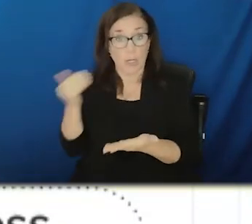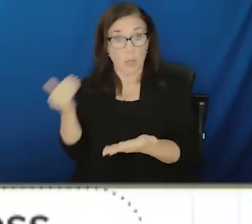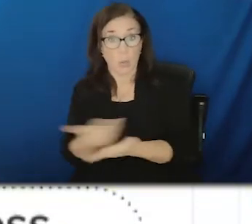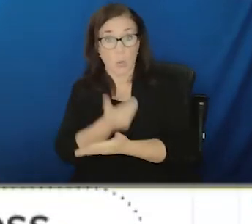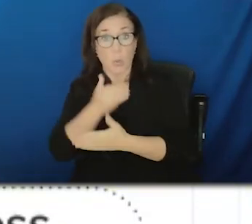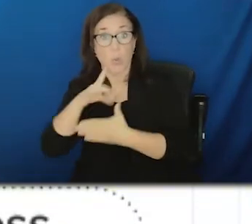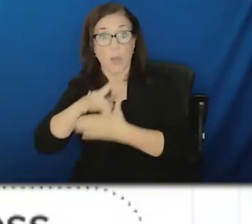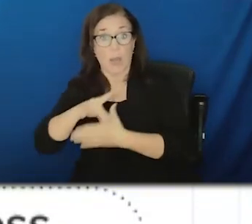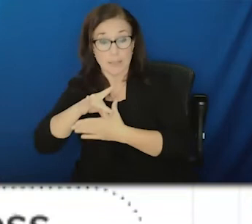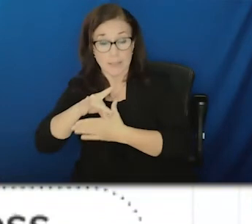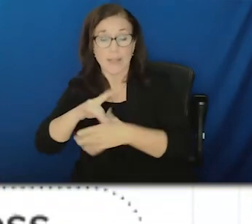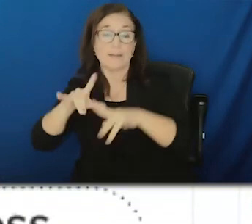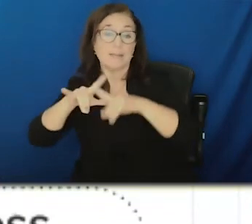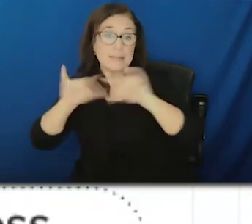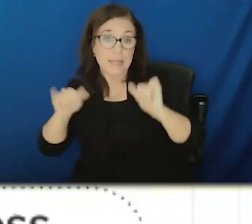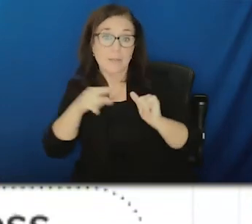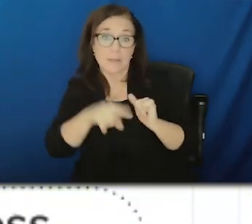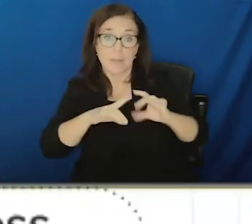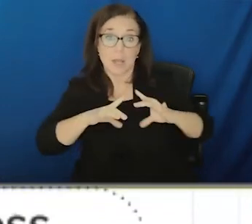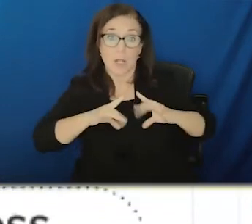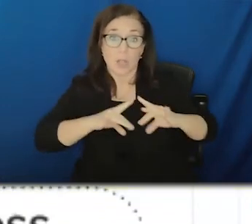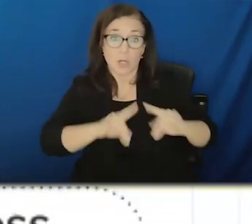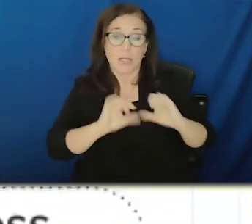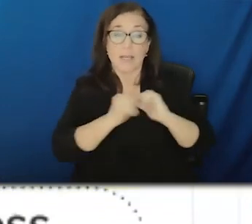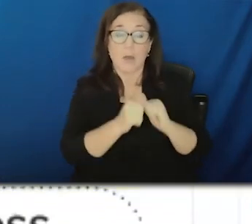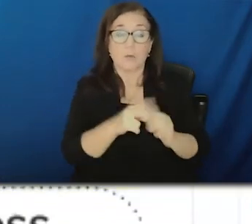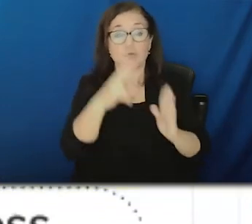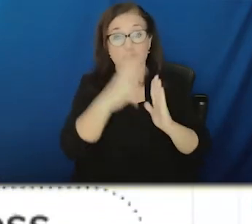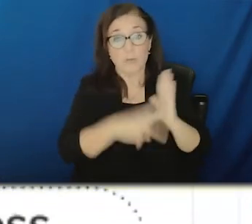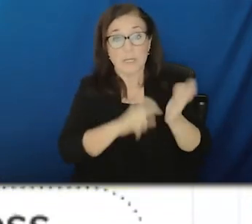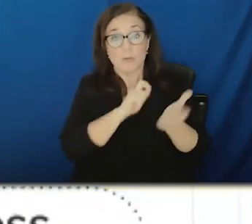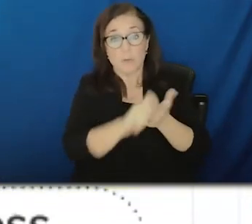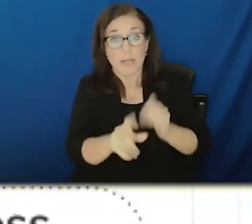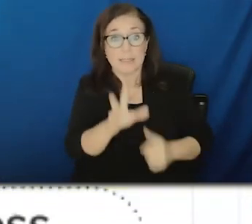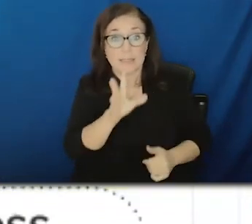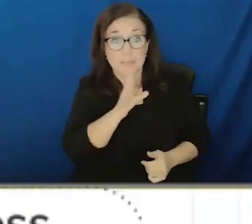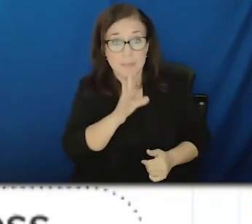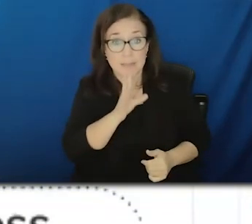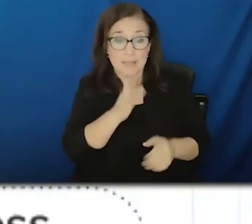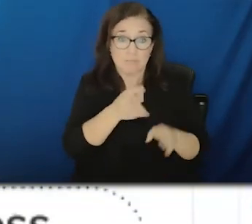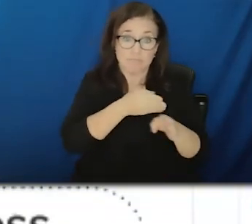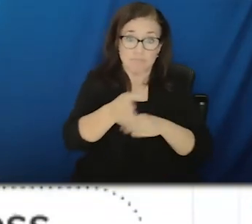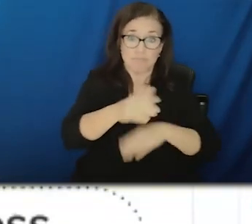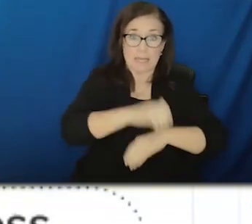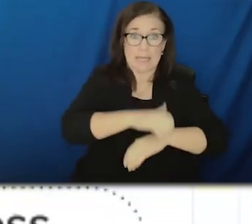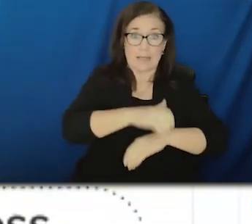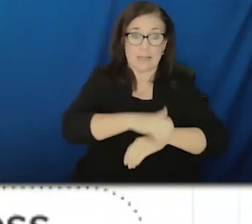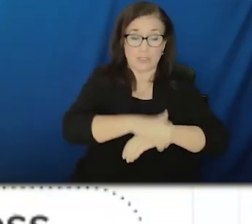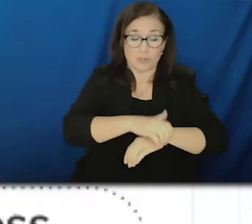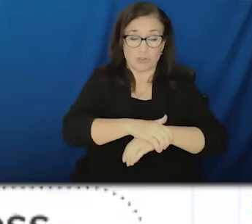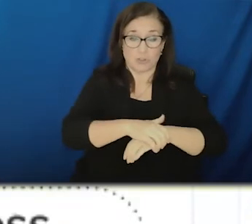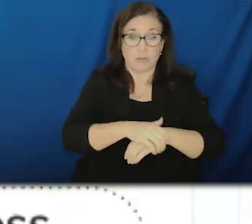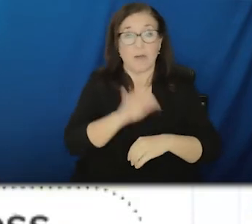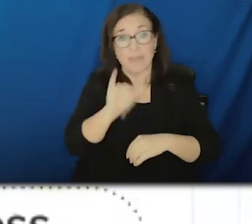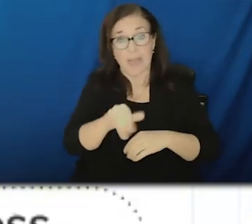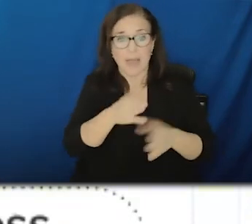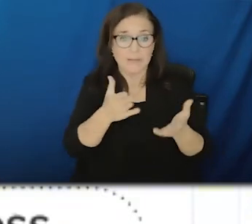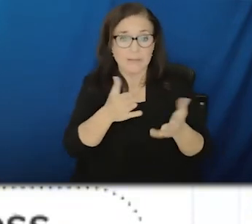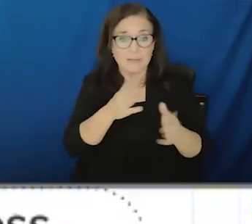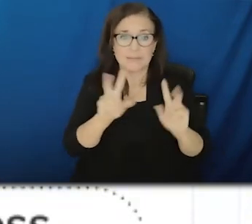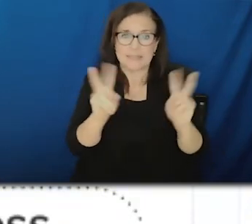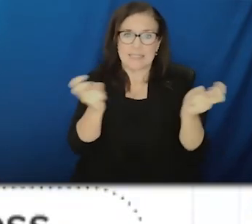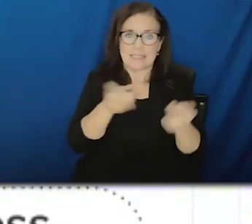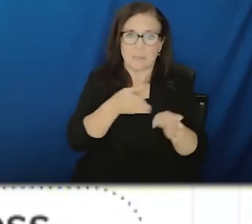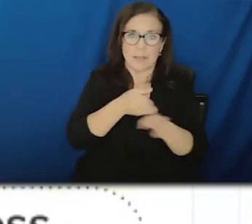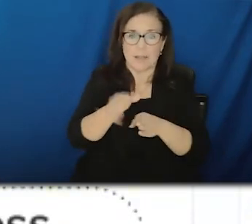to read, write, and speak the language of the discipline in English. Yet,